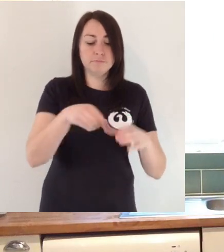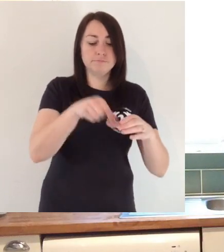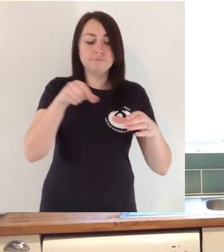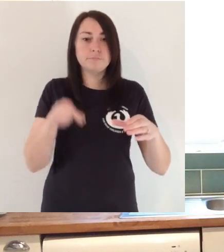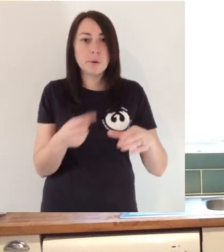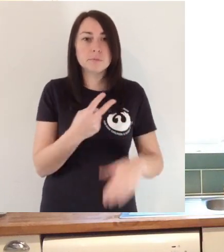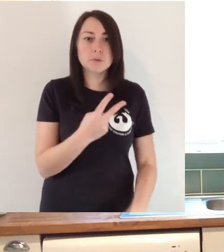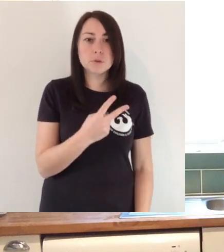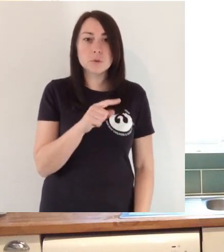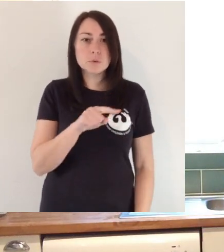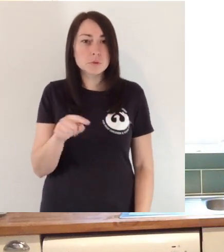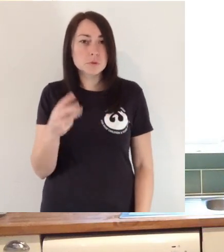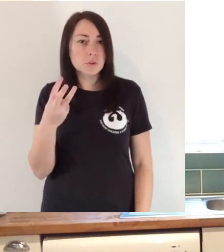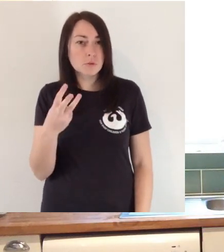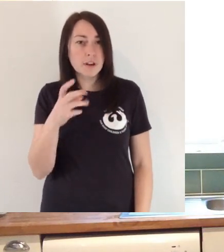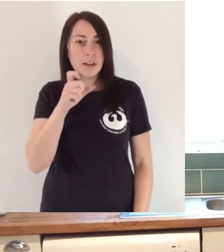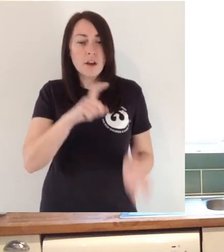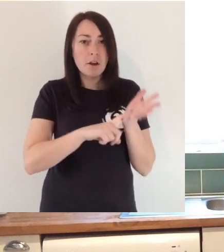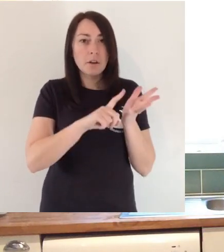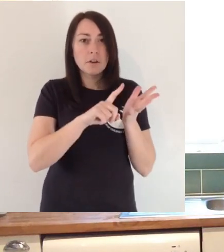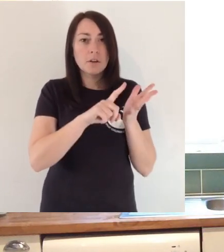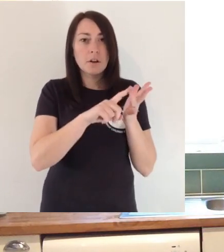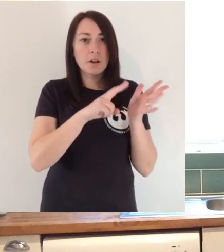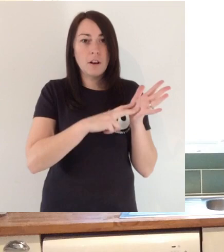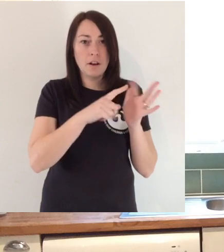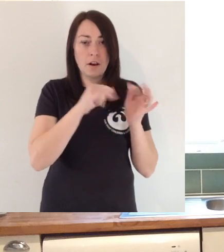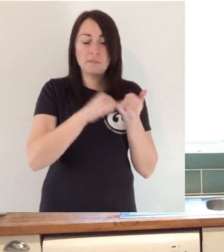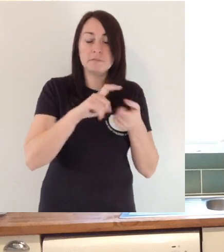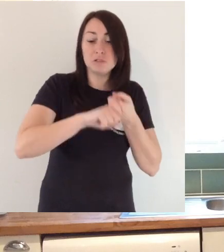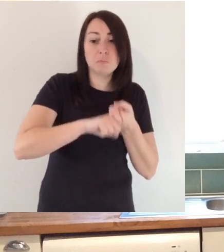And pull out 2 to 3 cloves, depending on how much you like garlic.